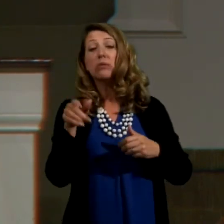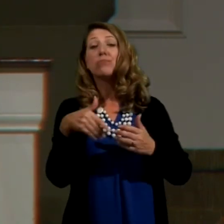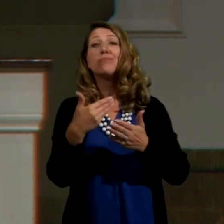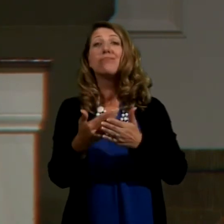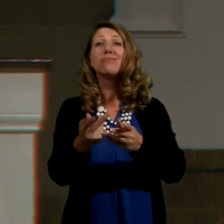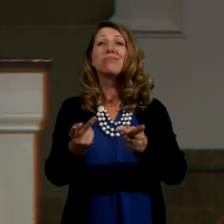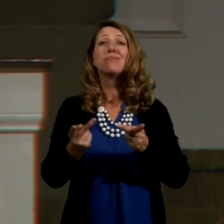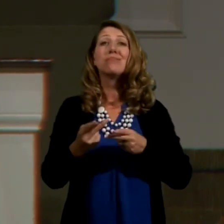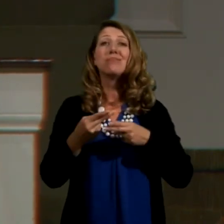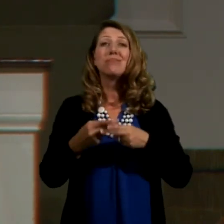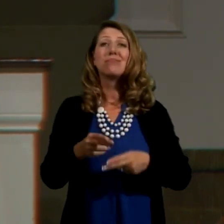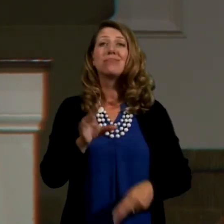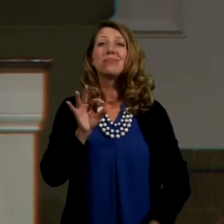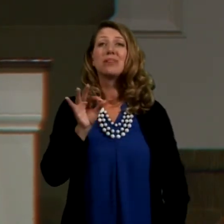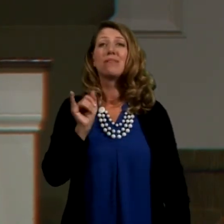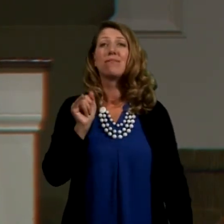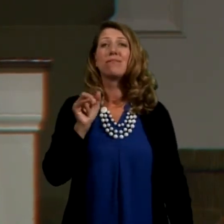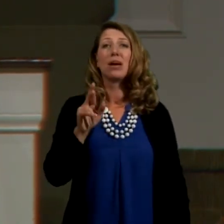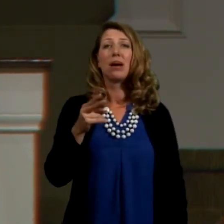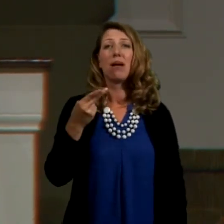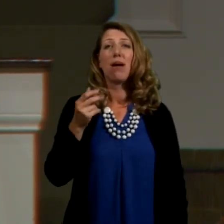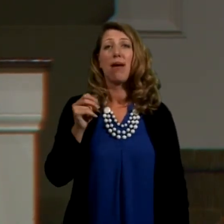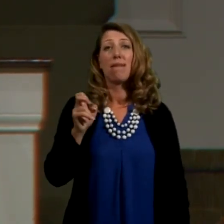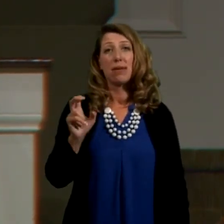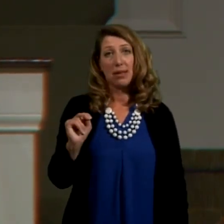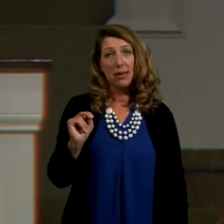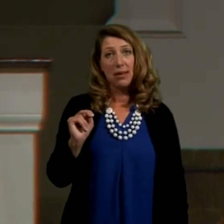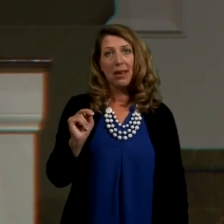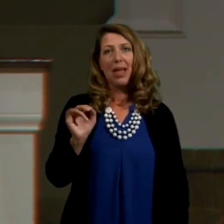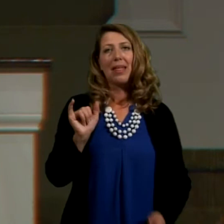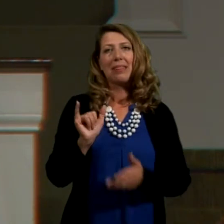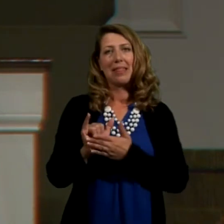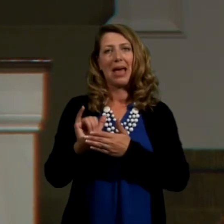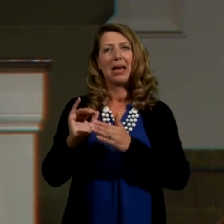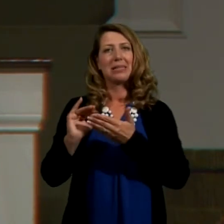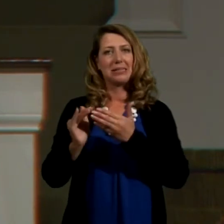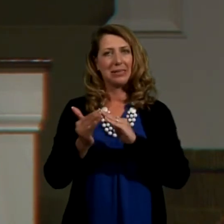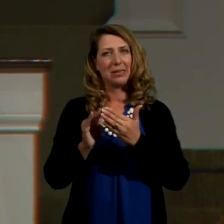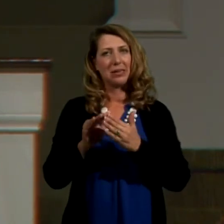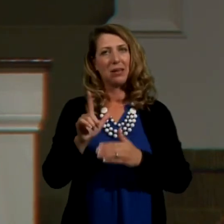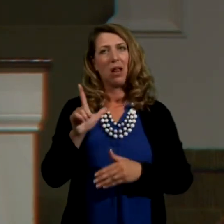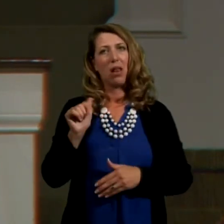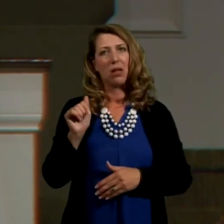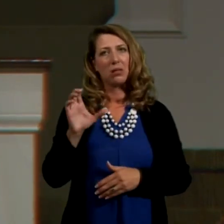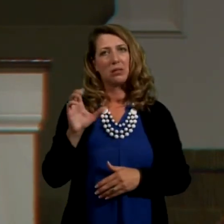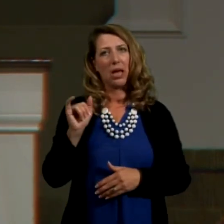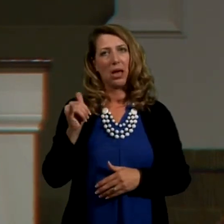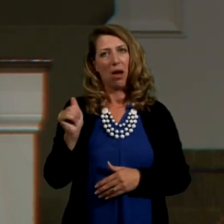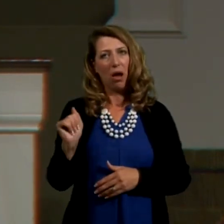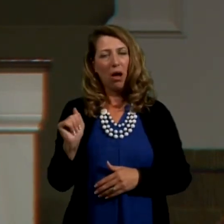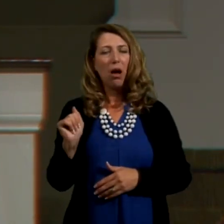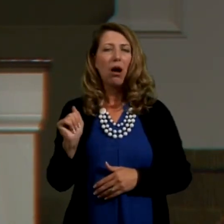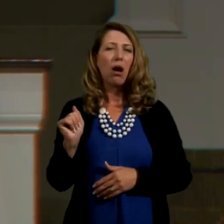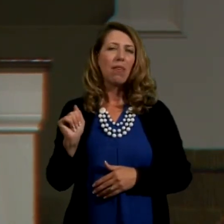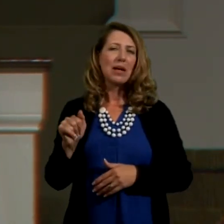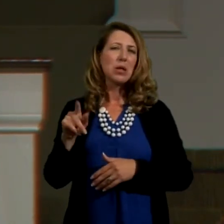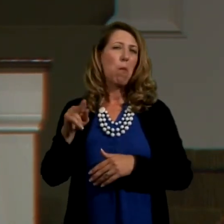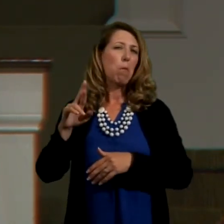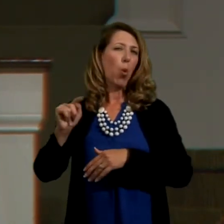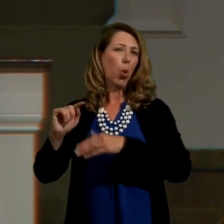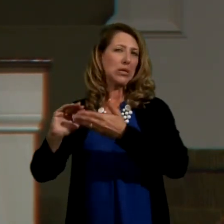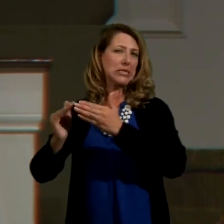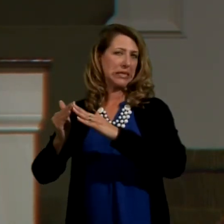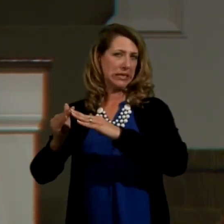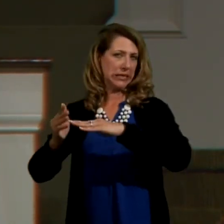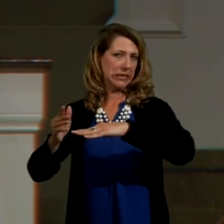which is called the Fair Havens. Nigh whereunto was the city of Lasea, near the city of Lasea. It was in the port there. Notice verse